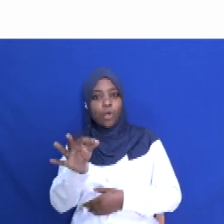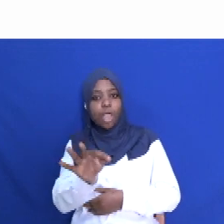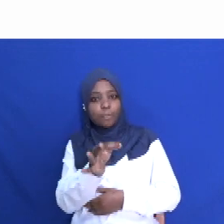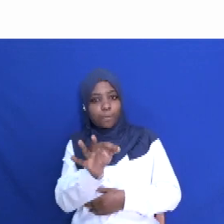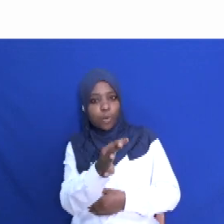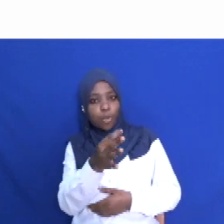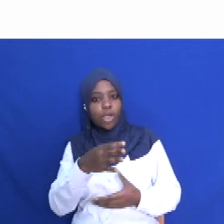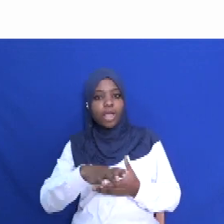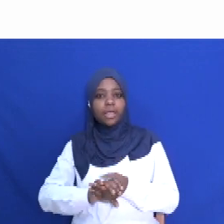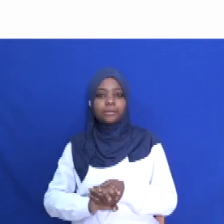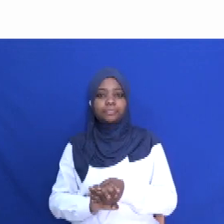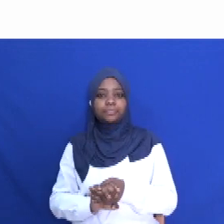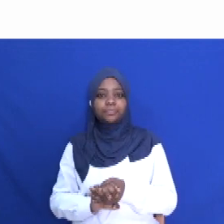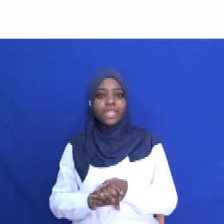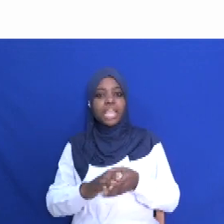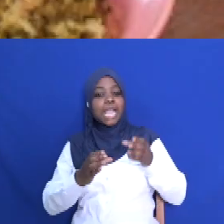tell me?